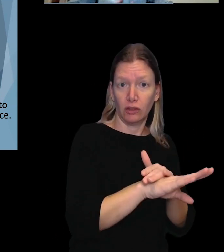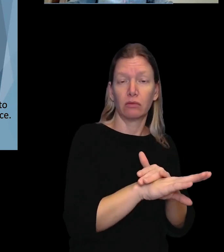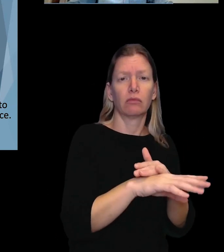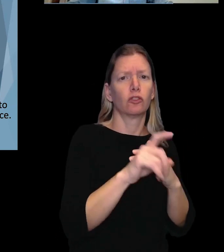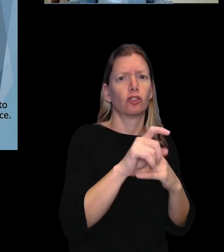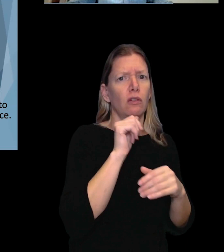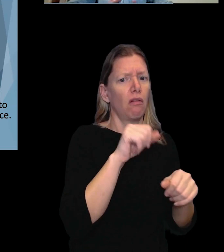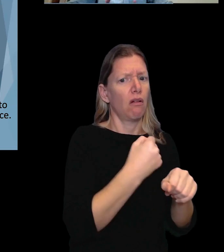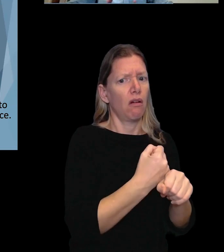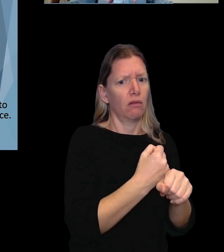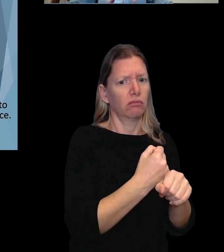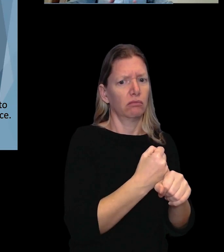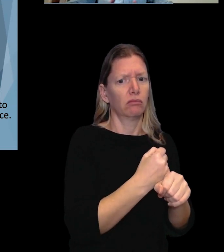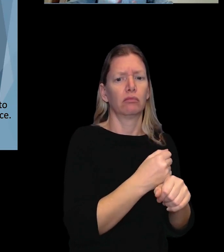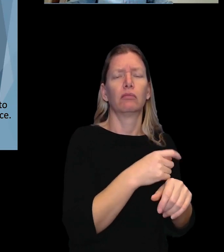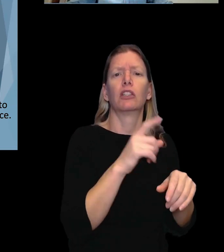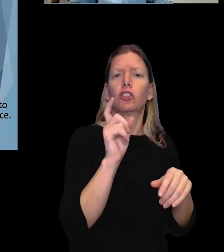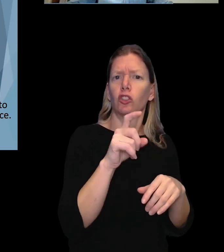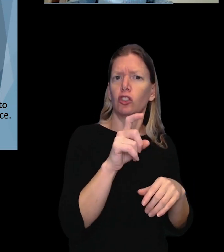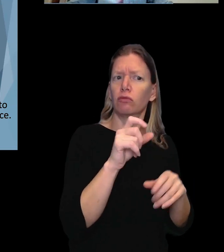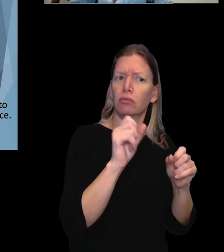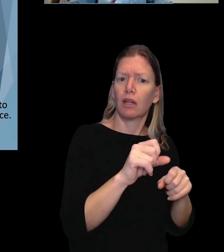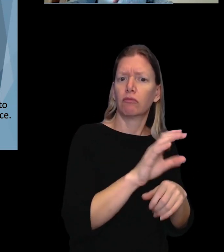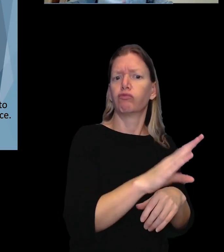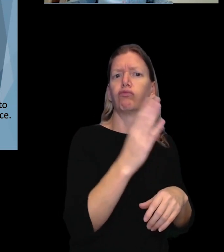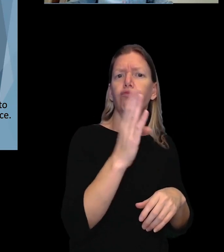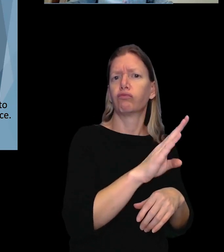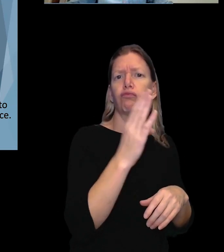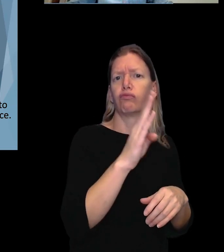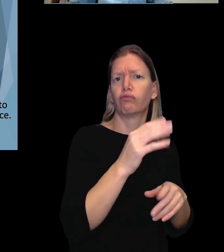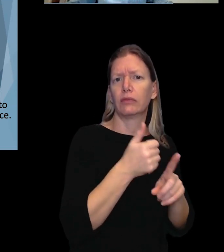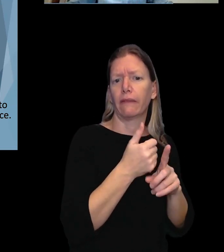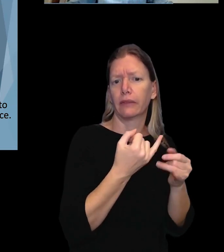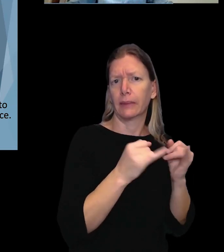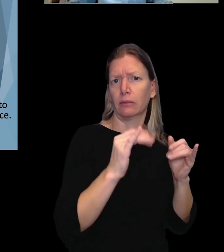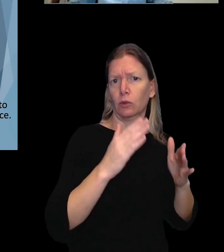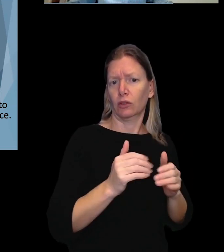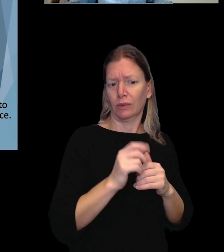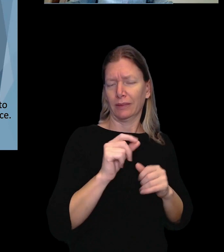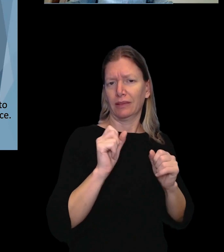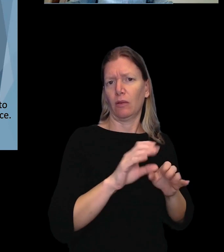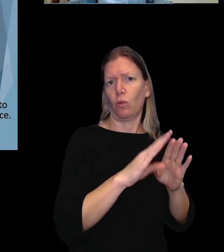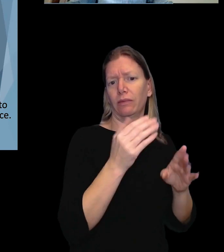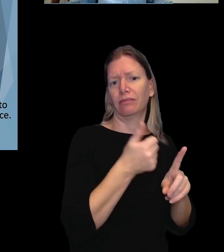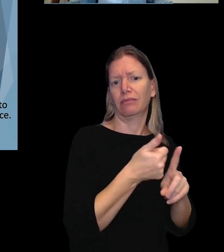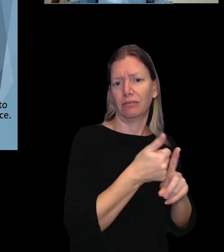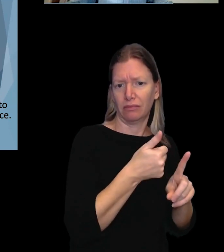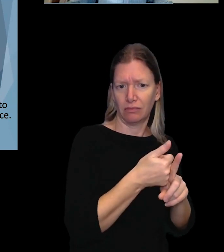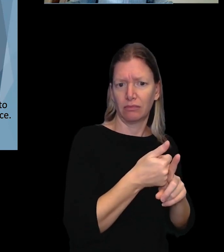accessible entrance should be unlocked and should be able to be used without assistance by a person with a